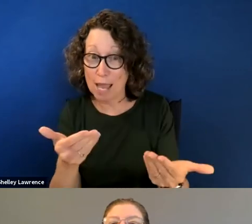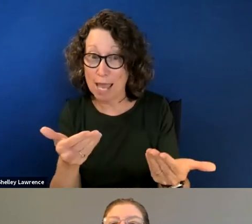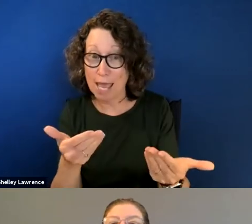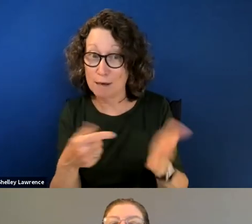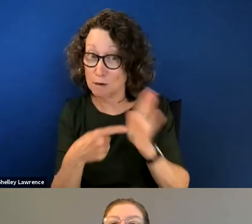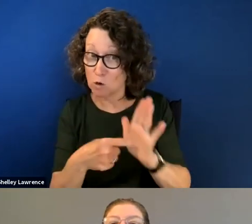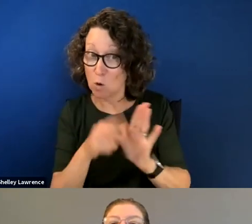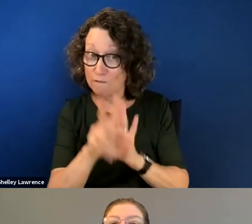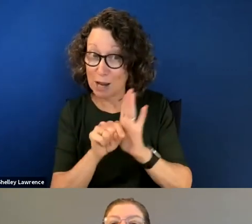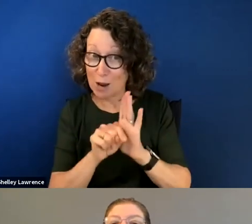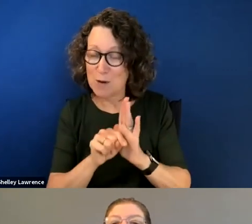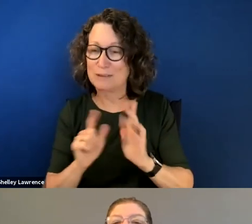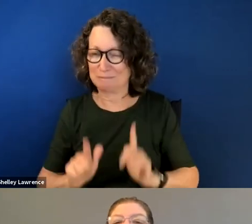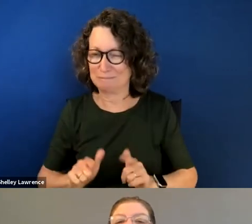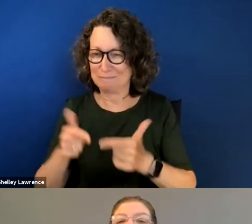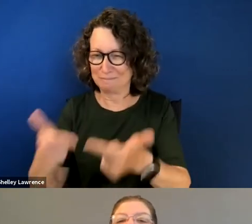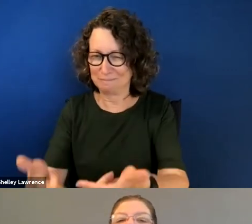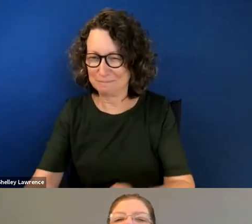show the video.